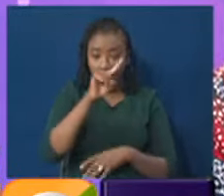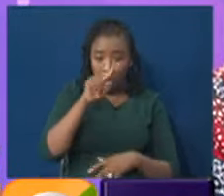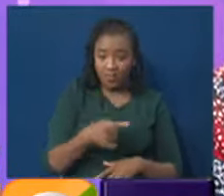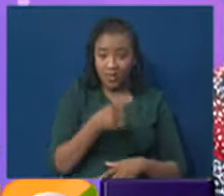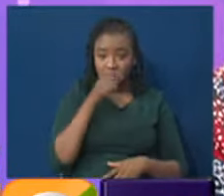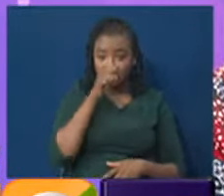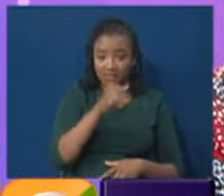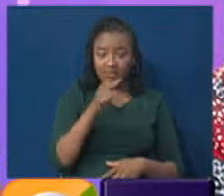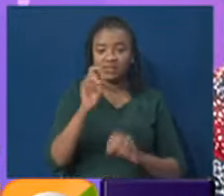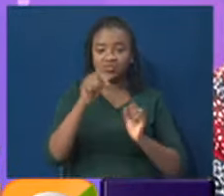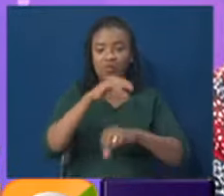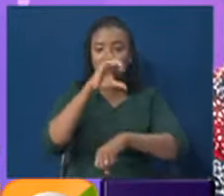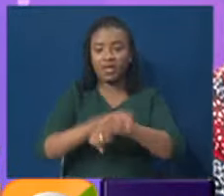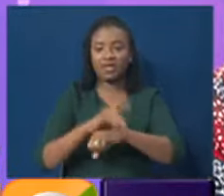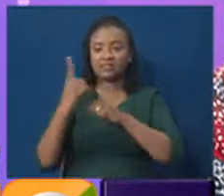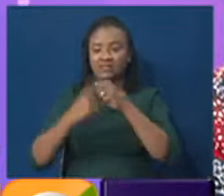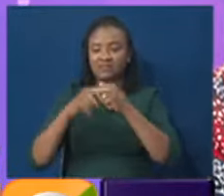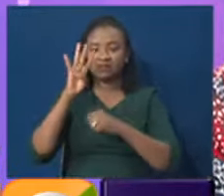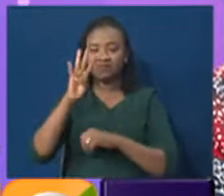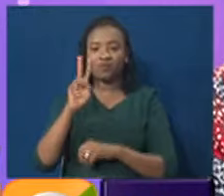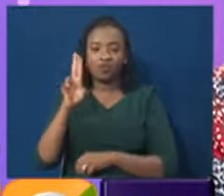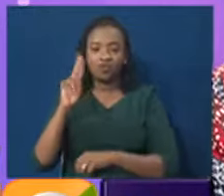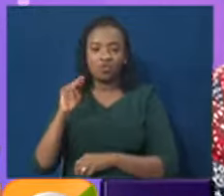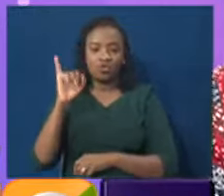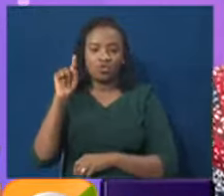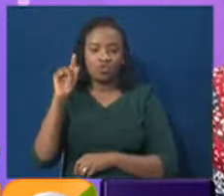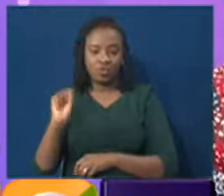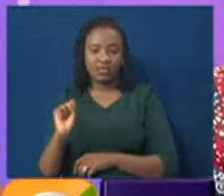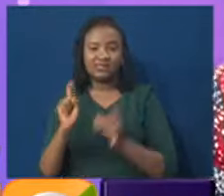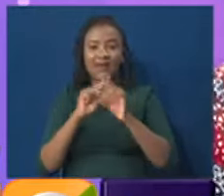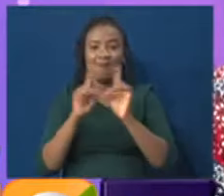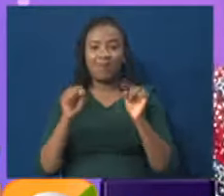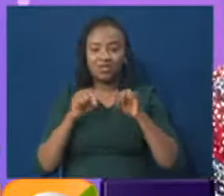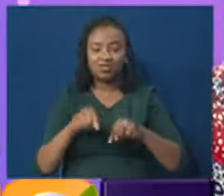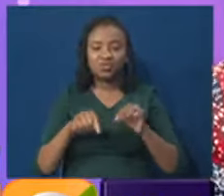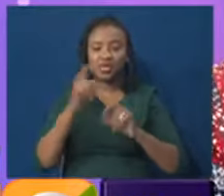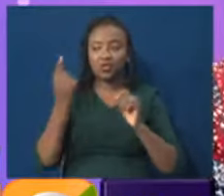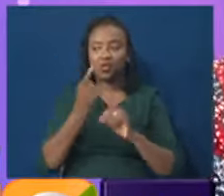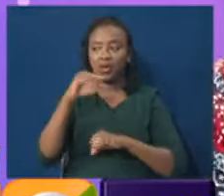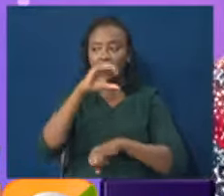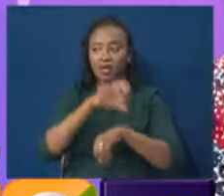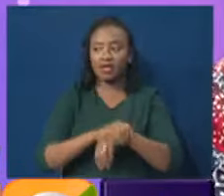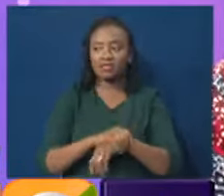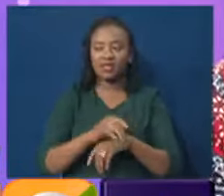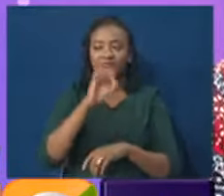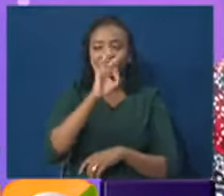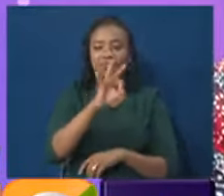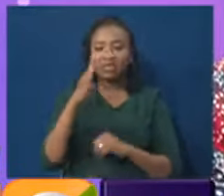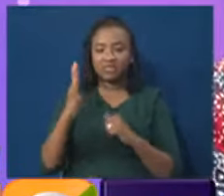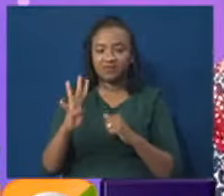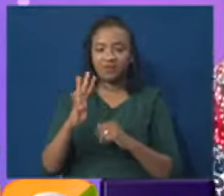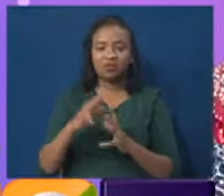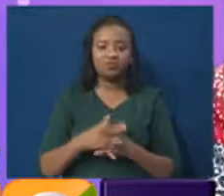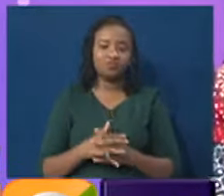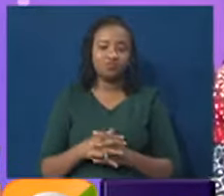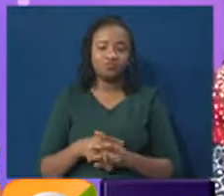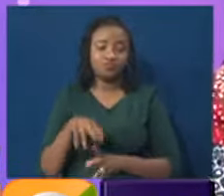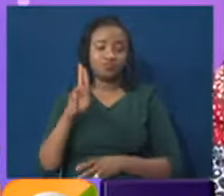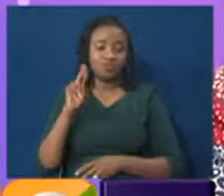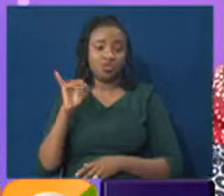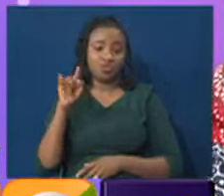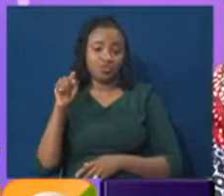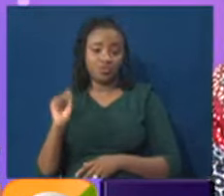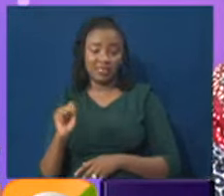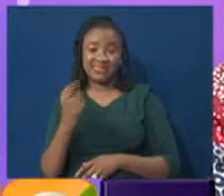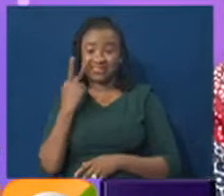accrue 64 units, and today it accrues about 34. Is that high cost? Yes. These are the things that people are